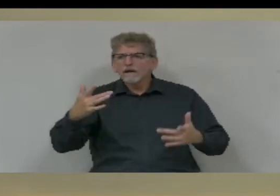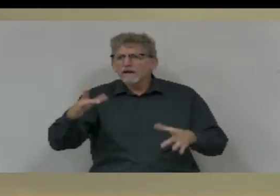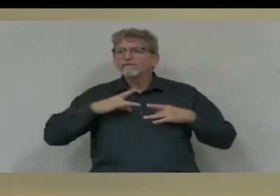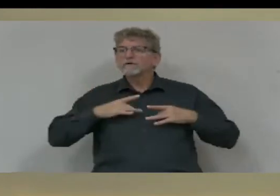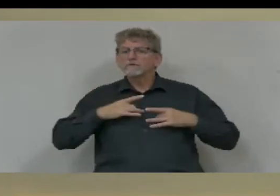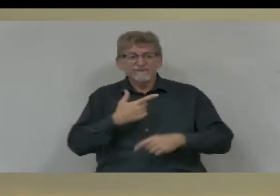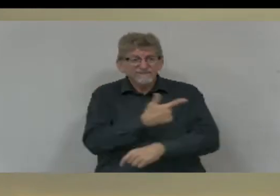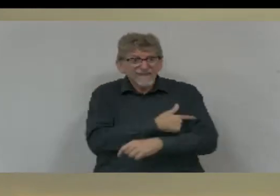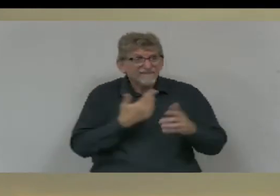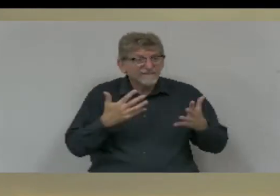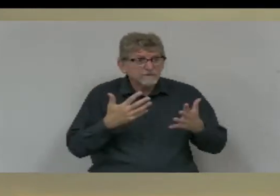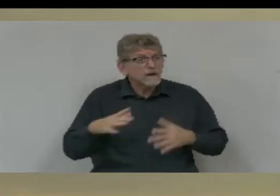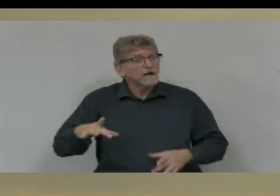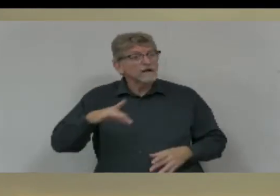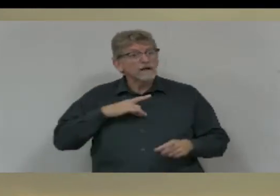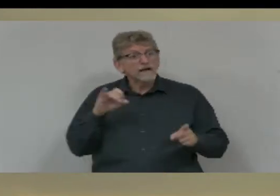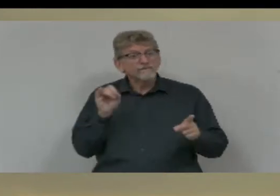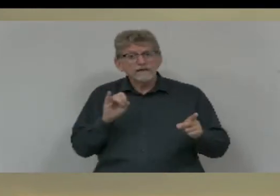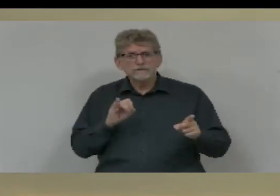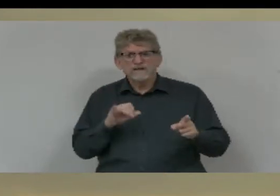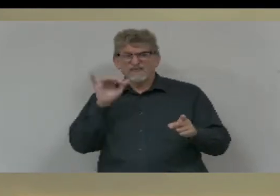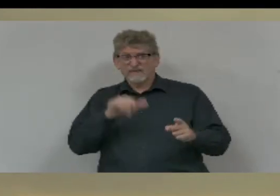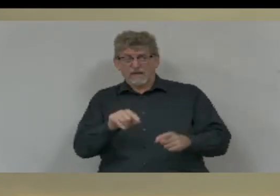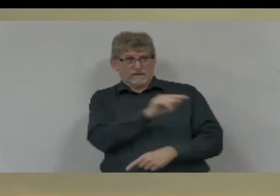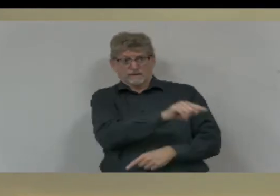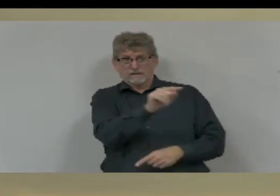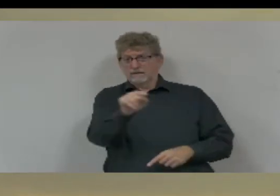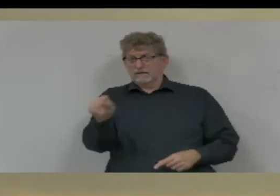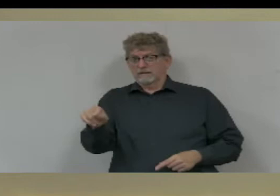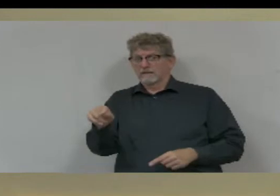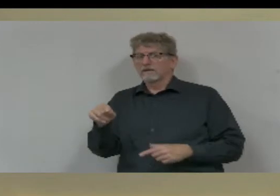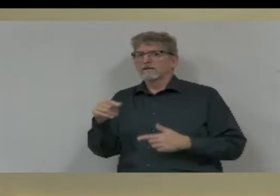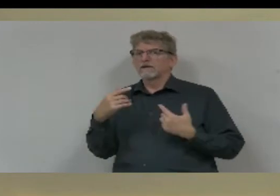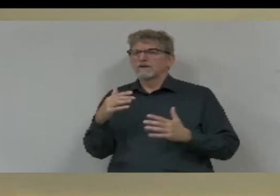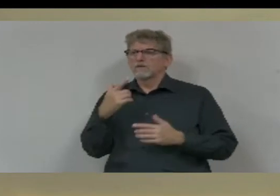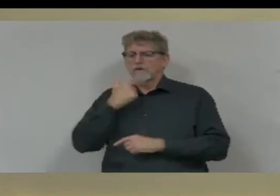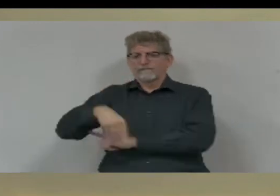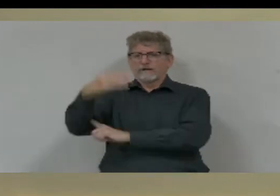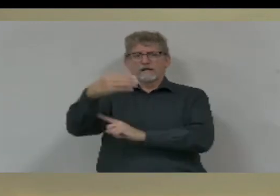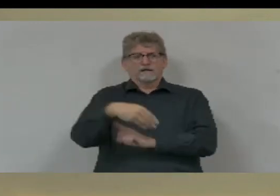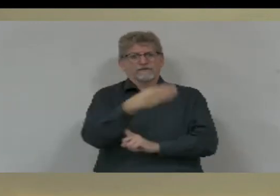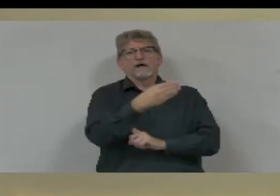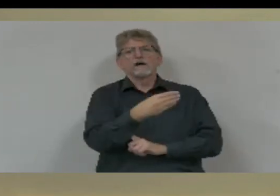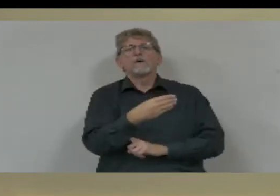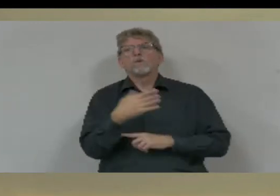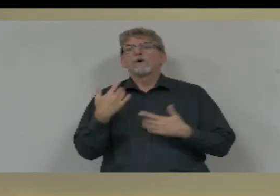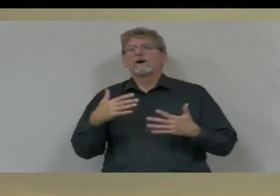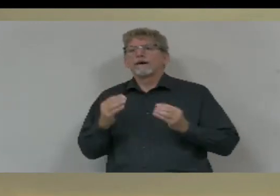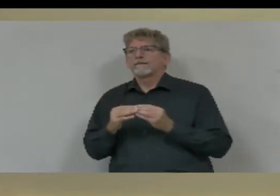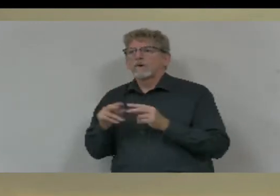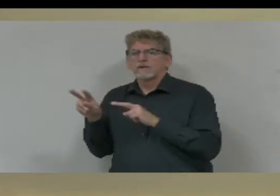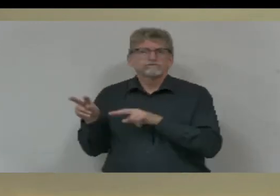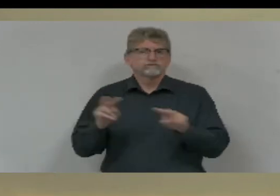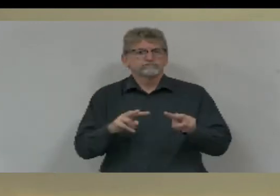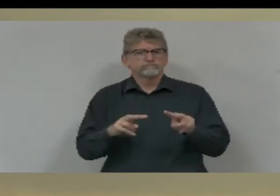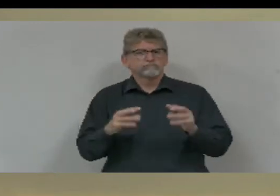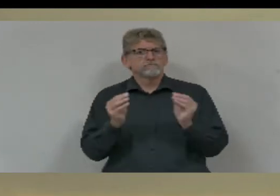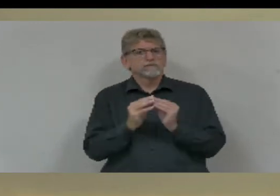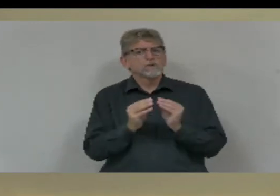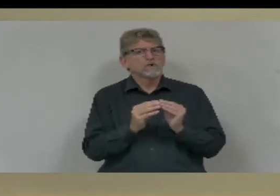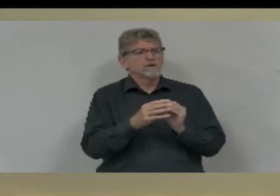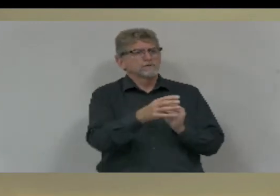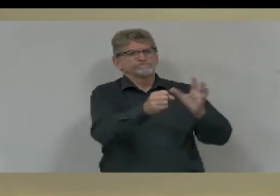other things that would raise a red flag and could trigger sequencing for variants through the